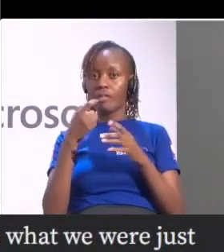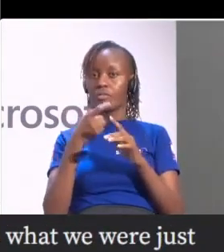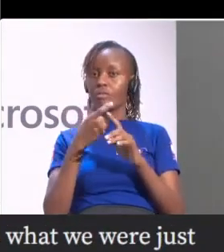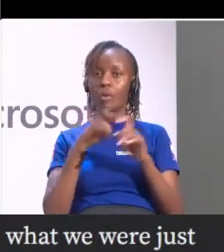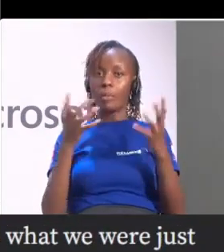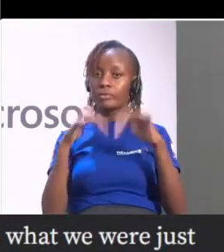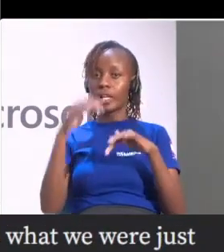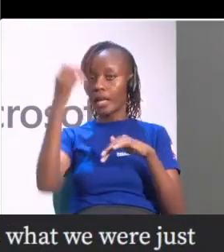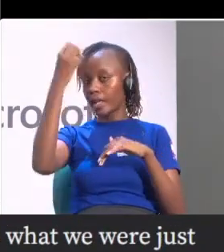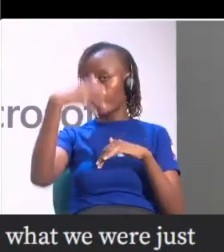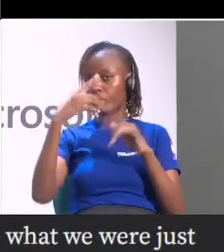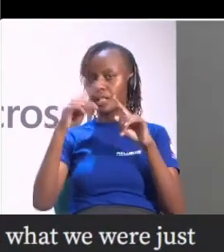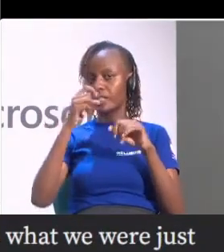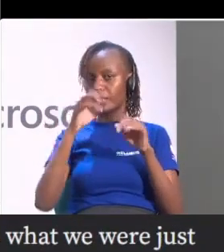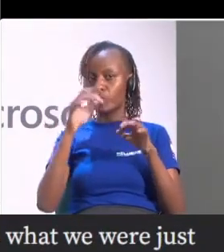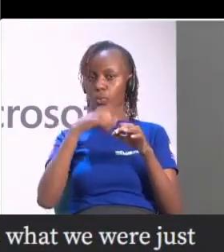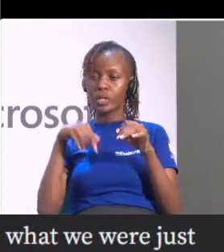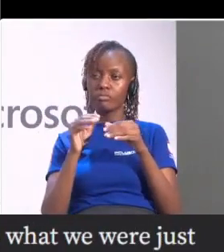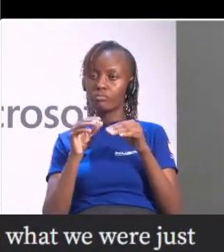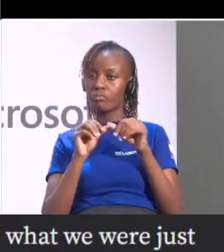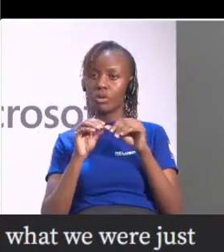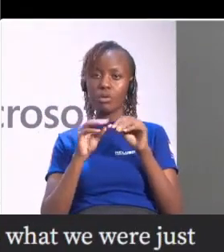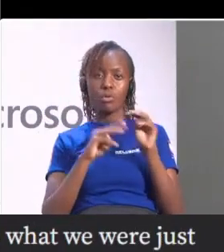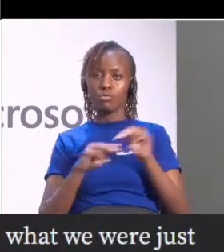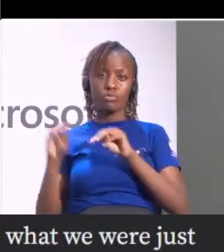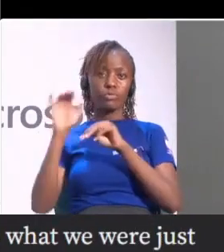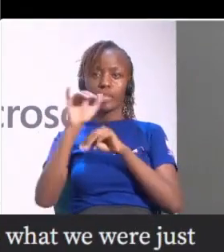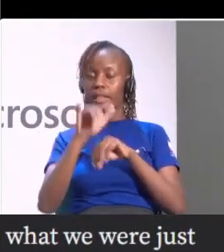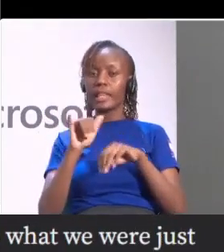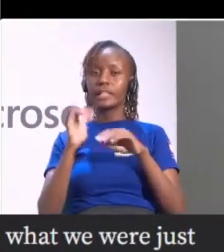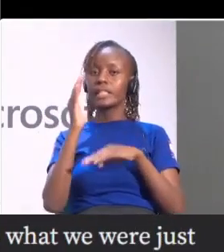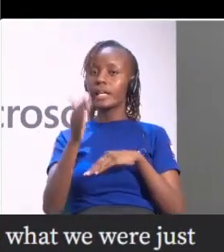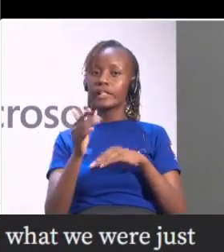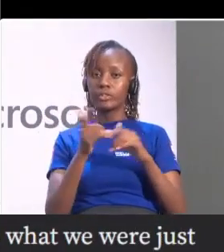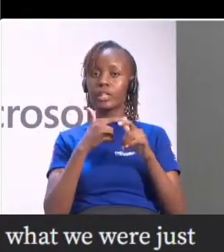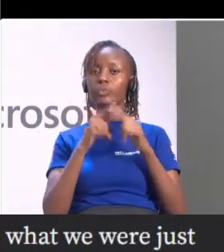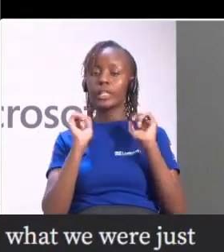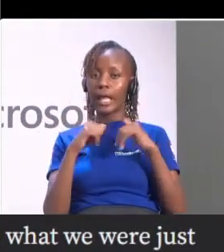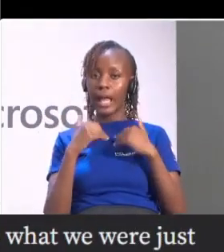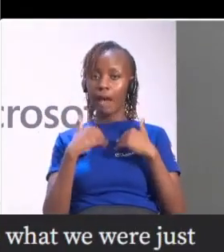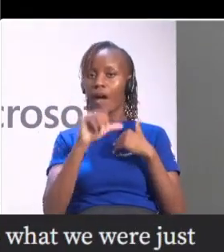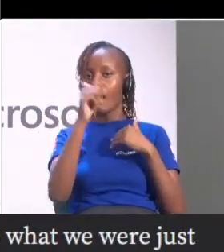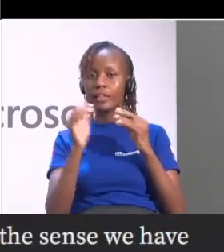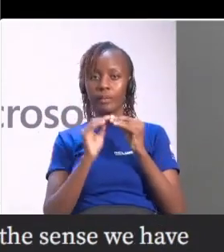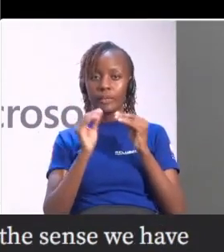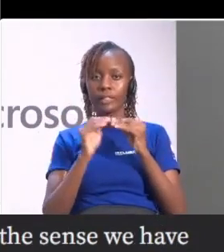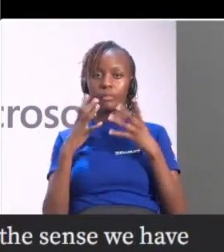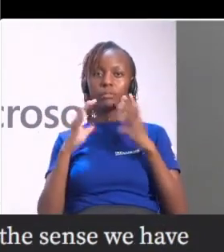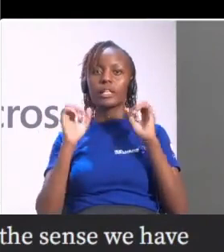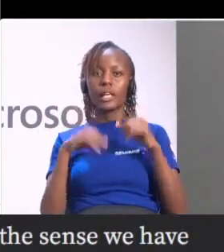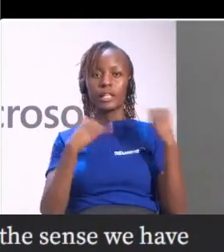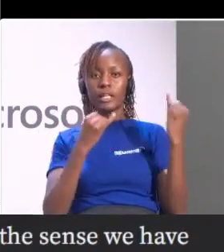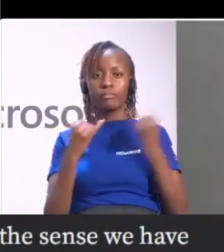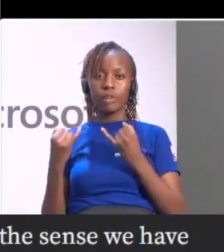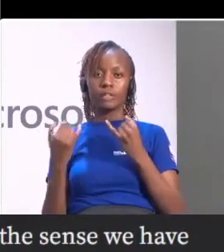around, if we do move this direction, we'll obviously have another meeting, a virtual meeting after this, where people will be invited from the conference